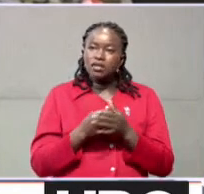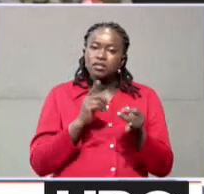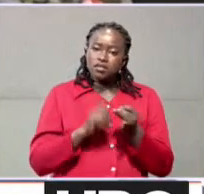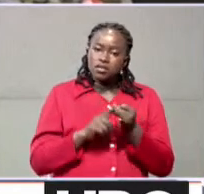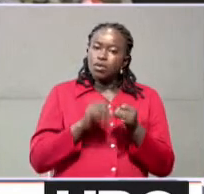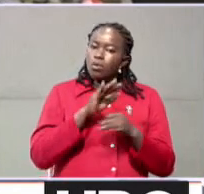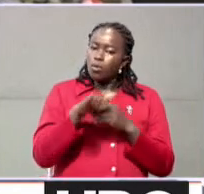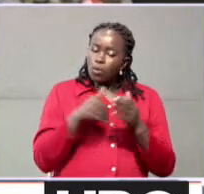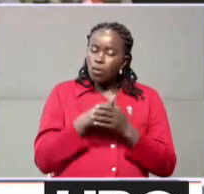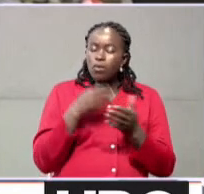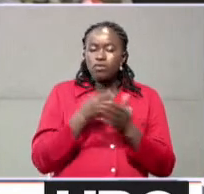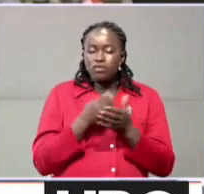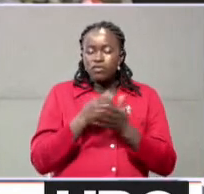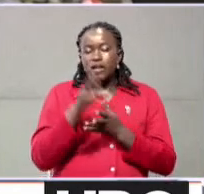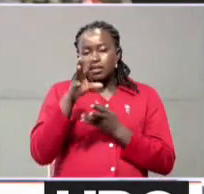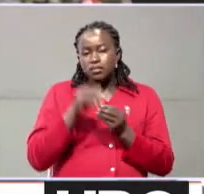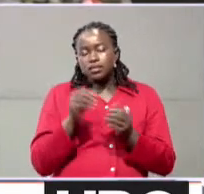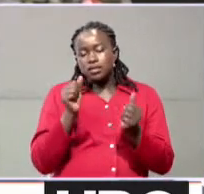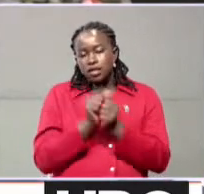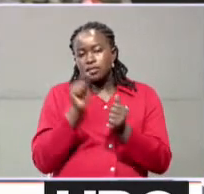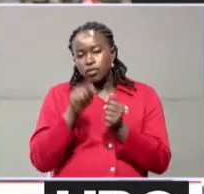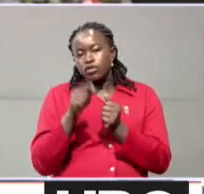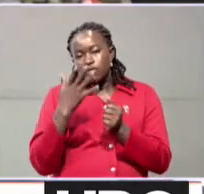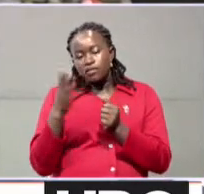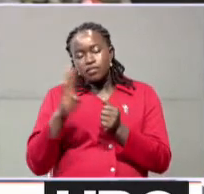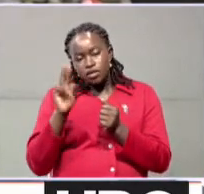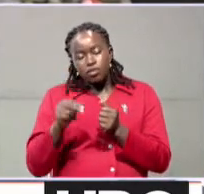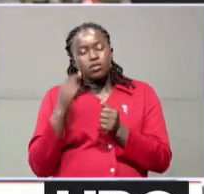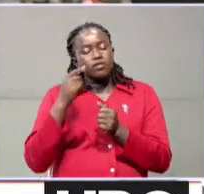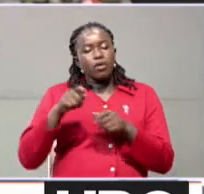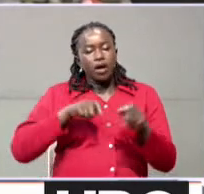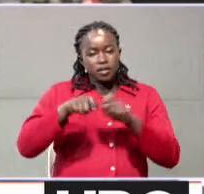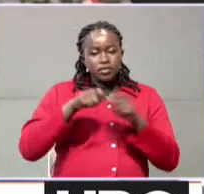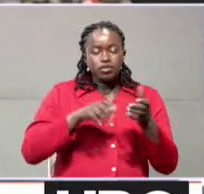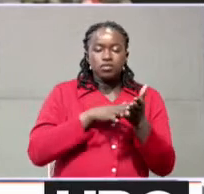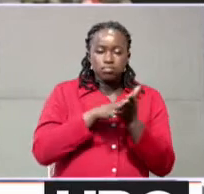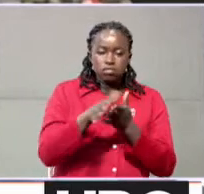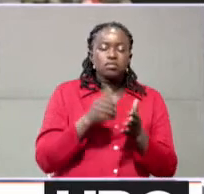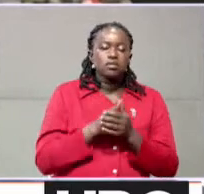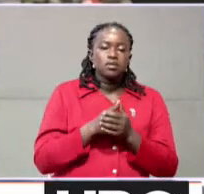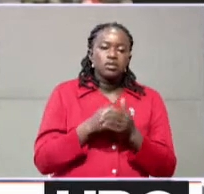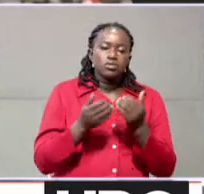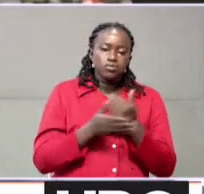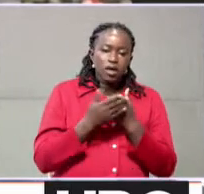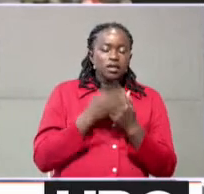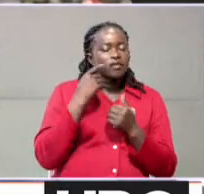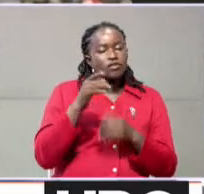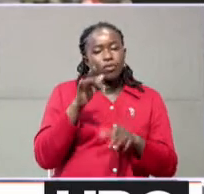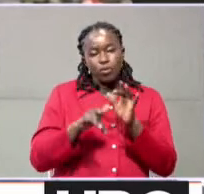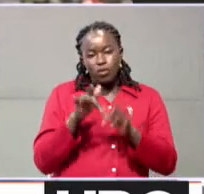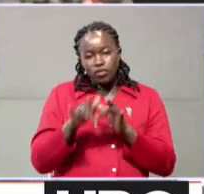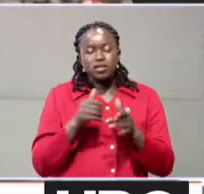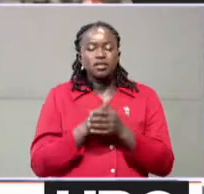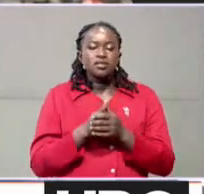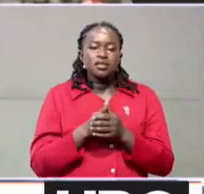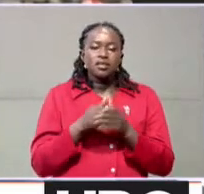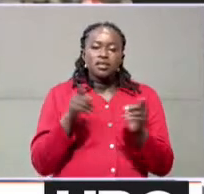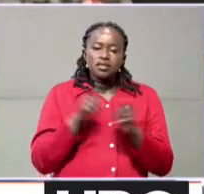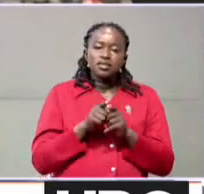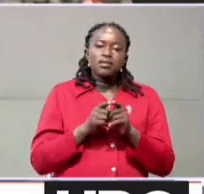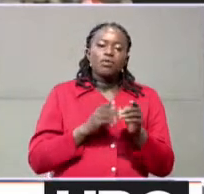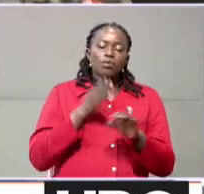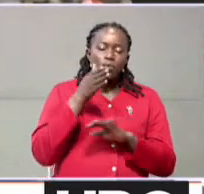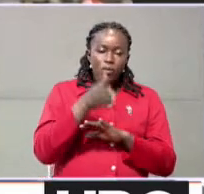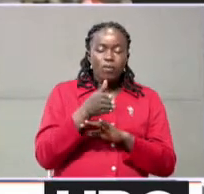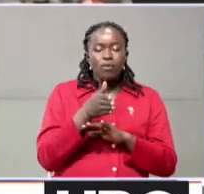funds totaling to 10 10.5 billion for administrative costs to cater for the offices and overheads